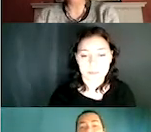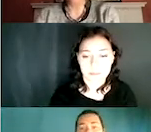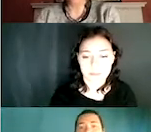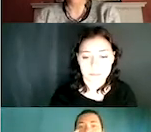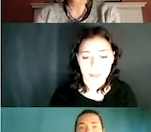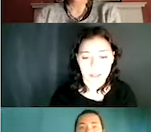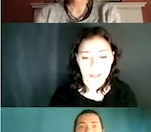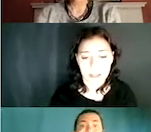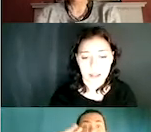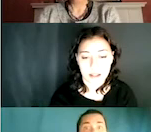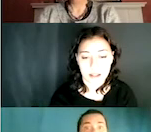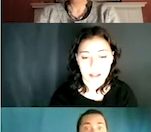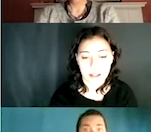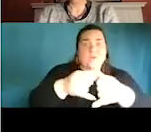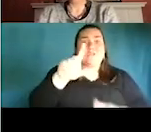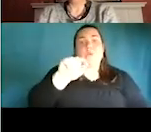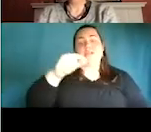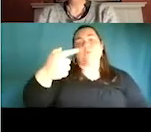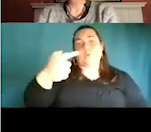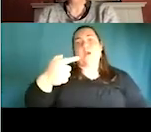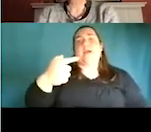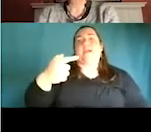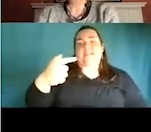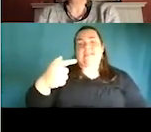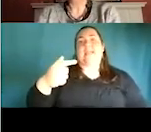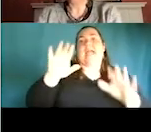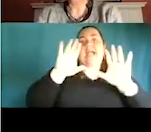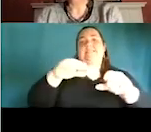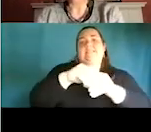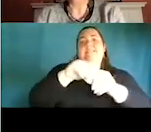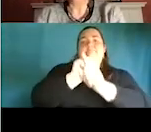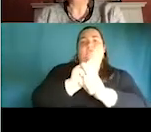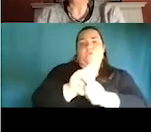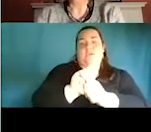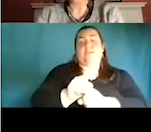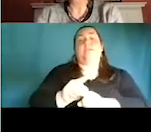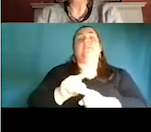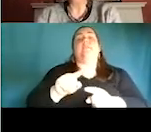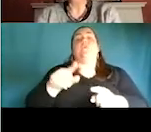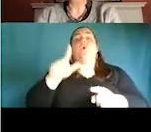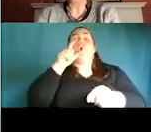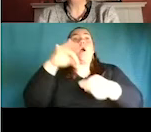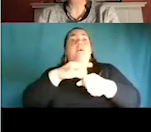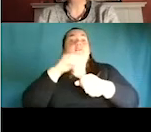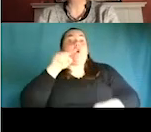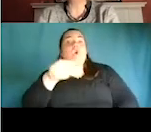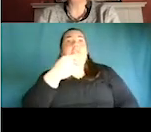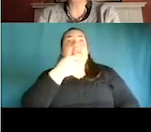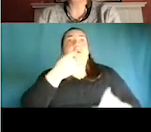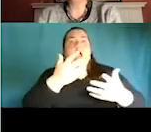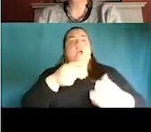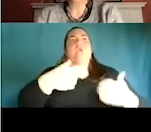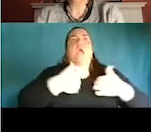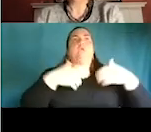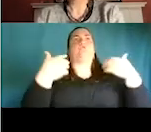Mentoring. According to her nominees, she has an impeccable ability for setting up a space of trust and